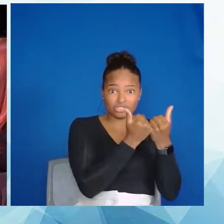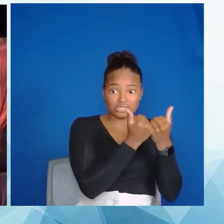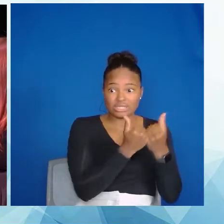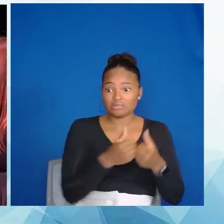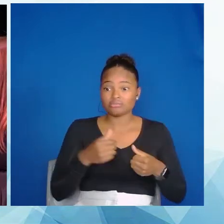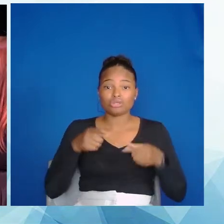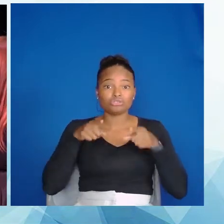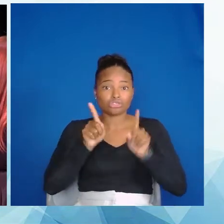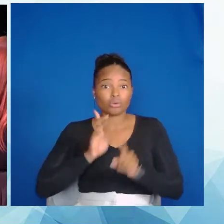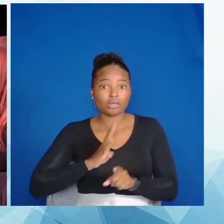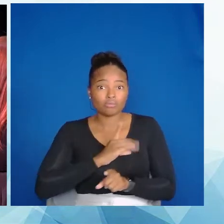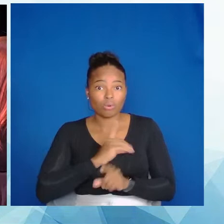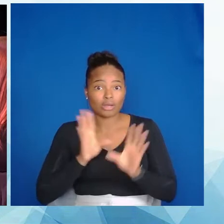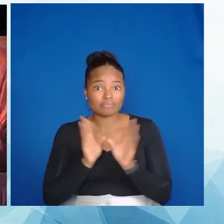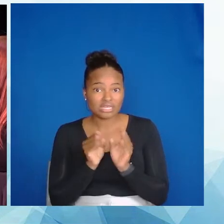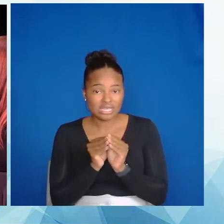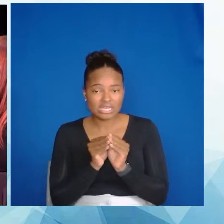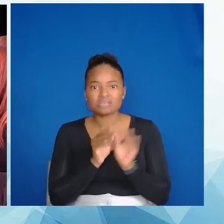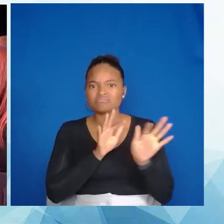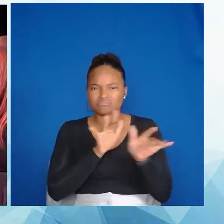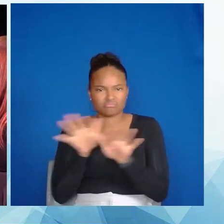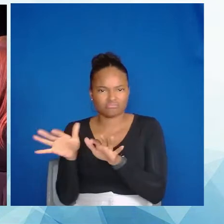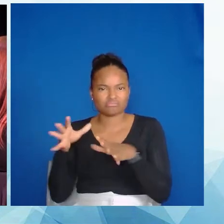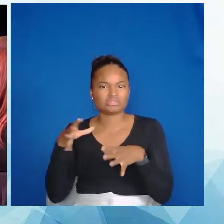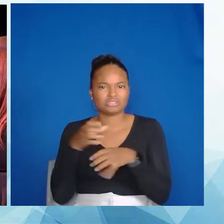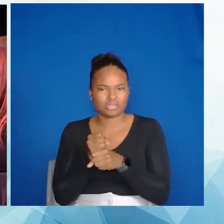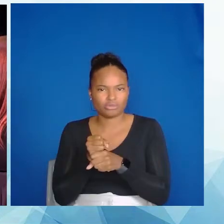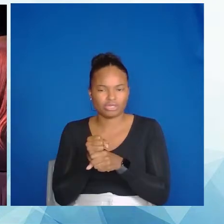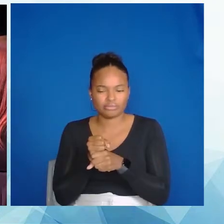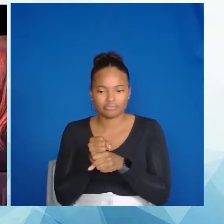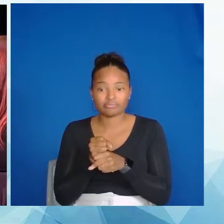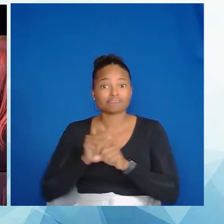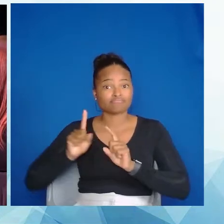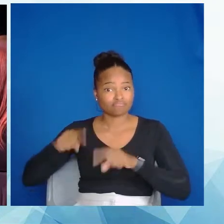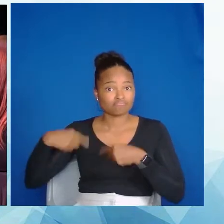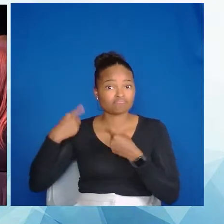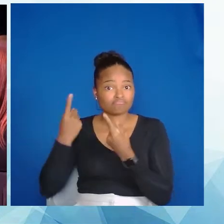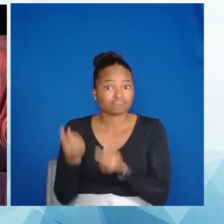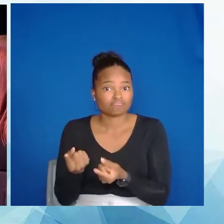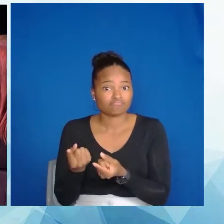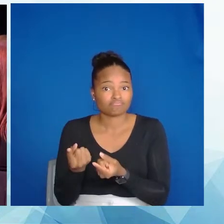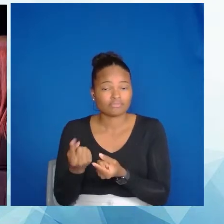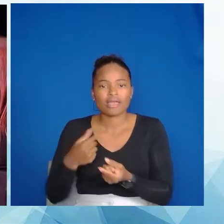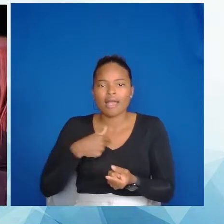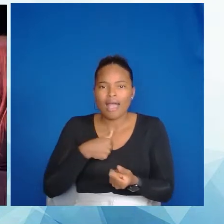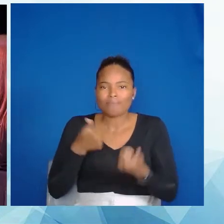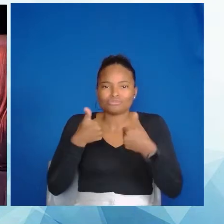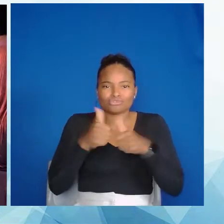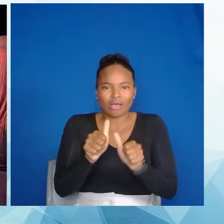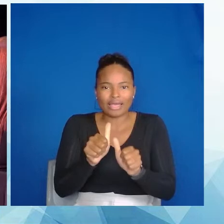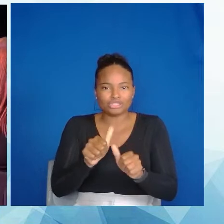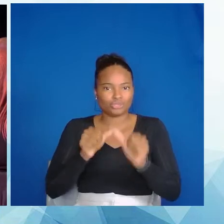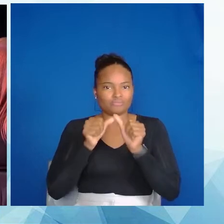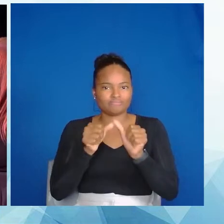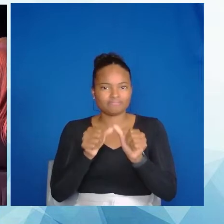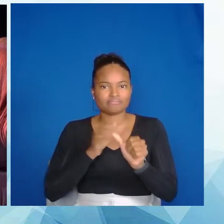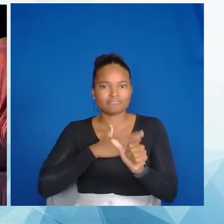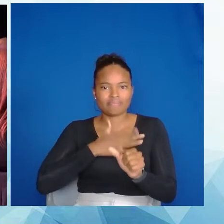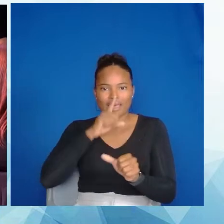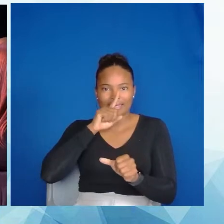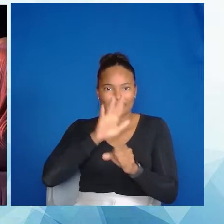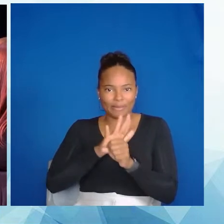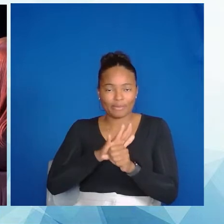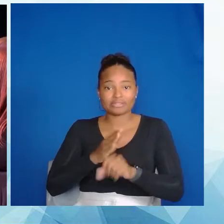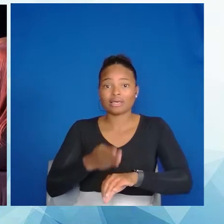that thus far. I'm trying to keep my commitments to improve my communications with the